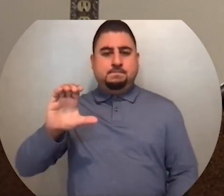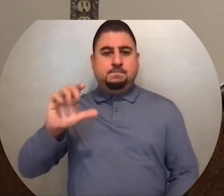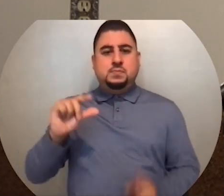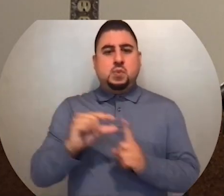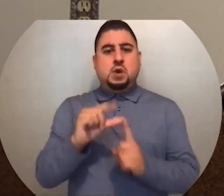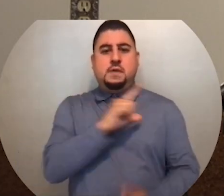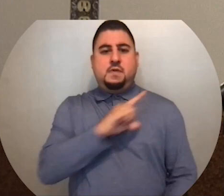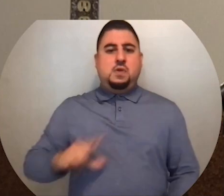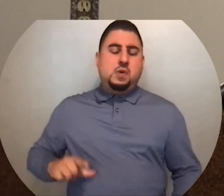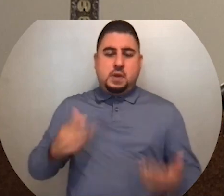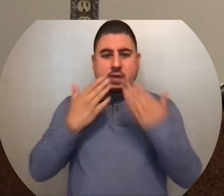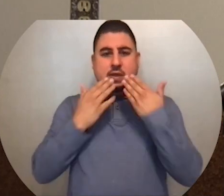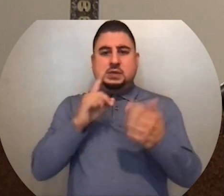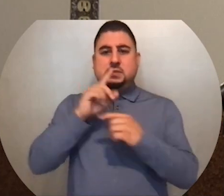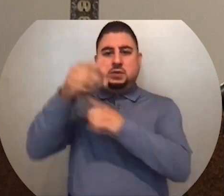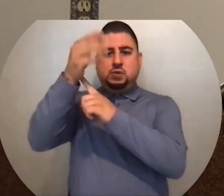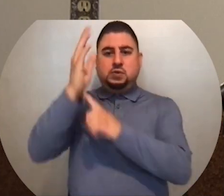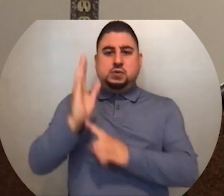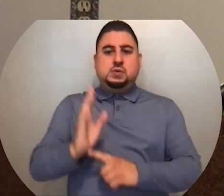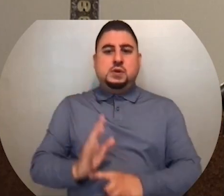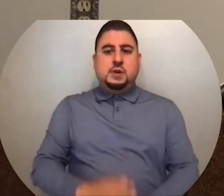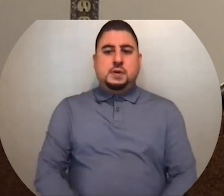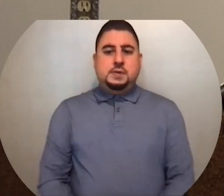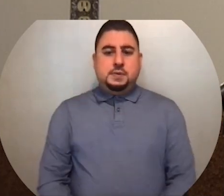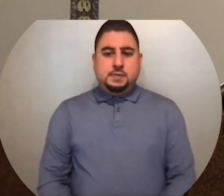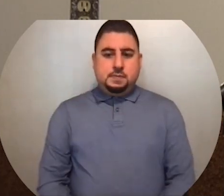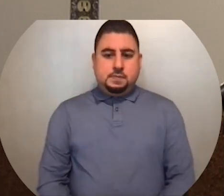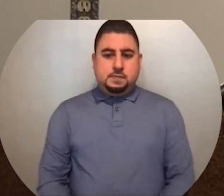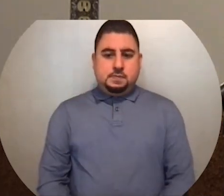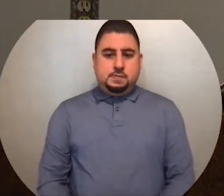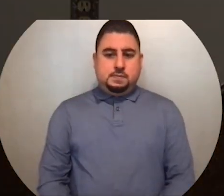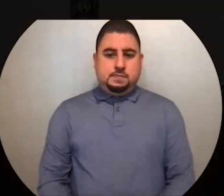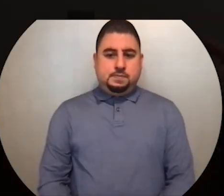The word of the Lord. Thanks be to God.